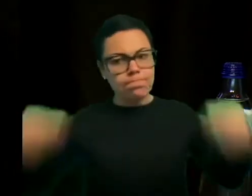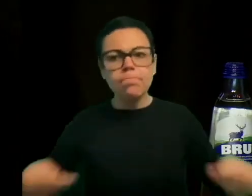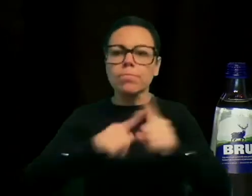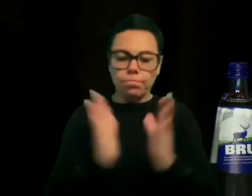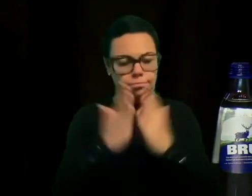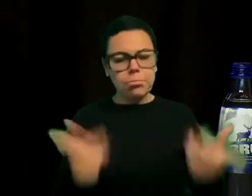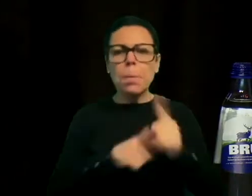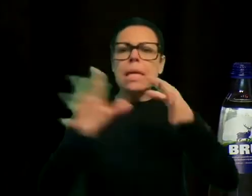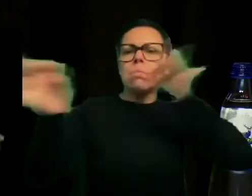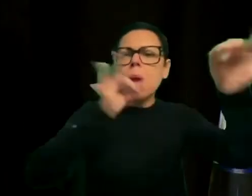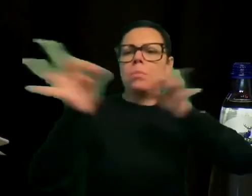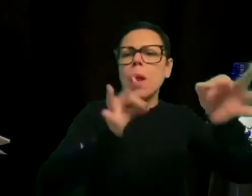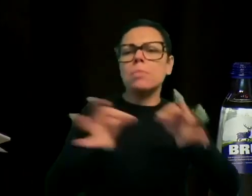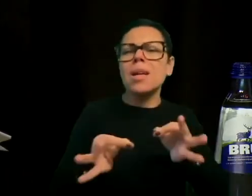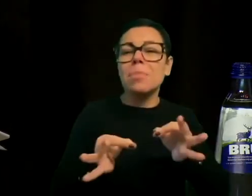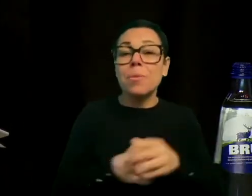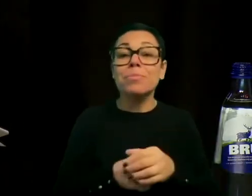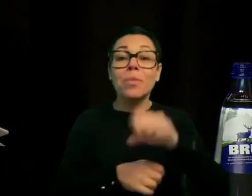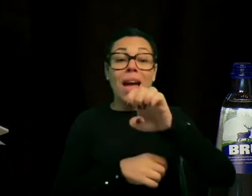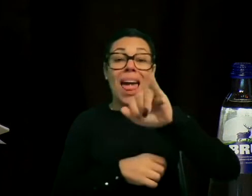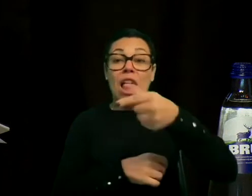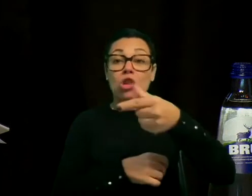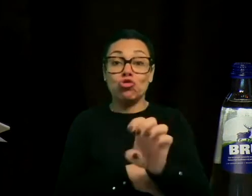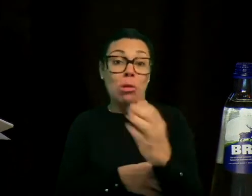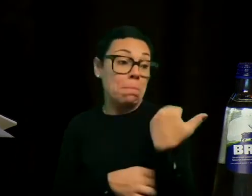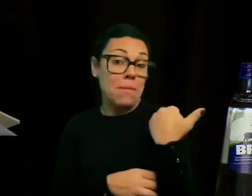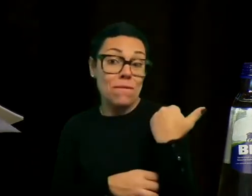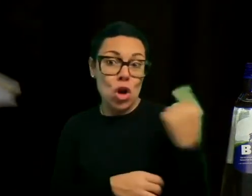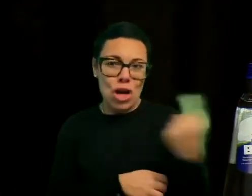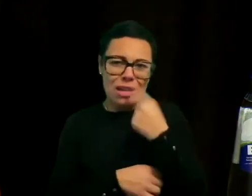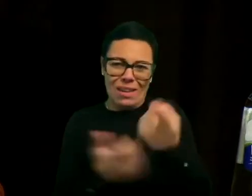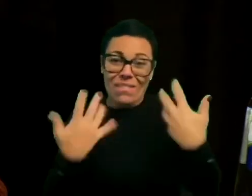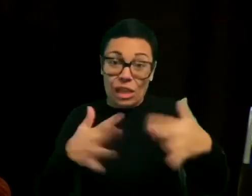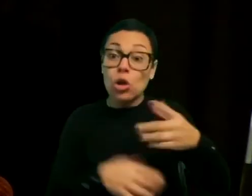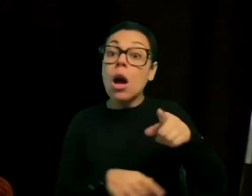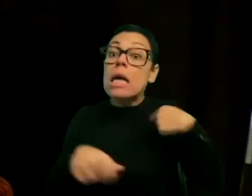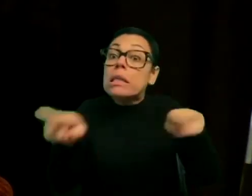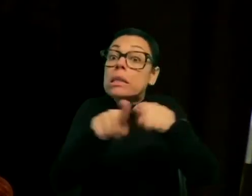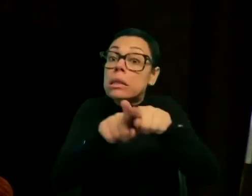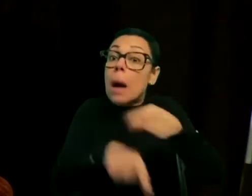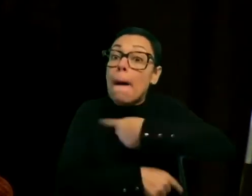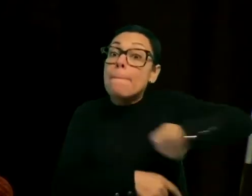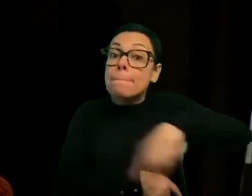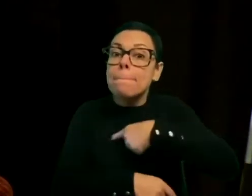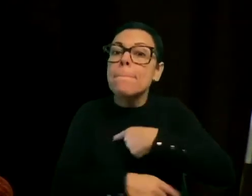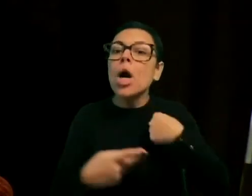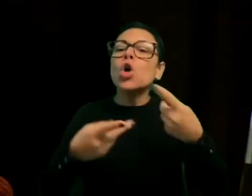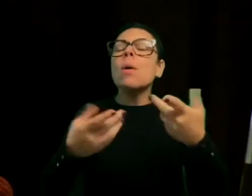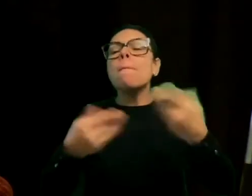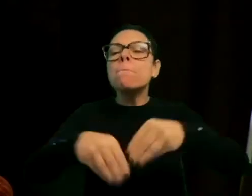think, we really tried to develop those tools in a way that really is very close to the way people work